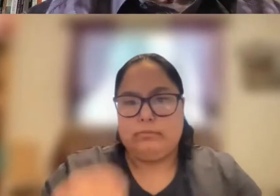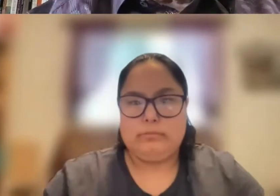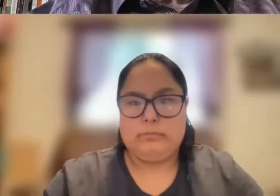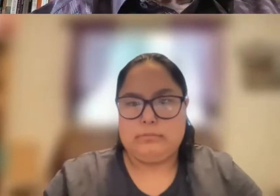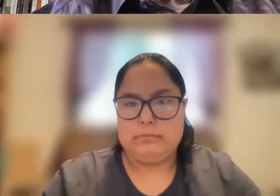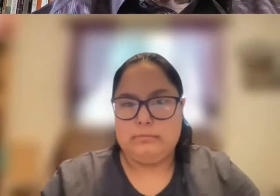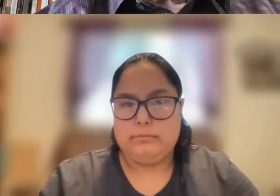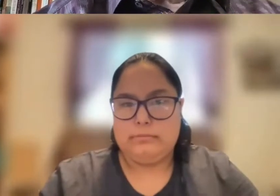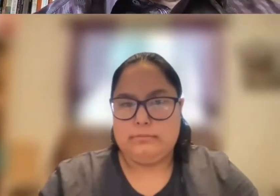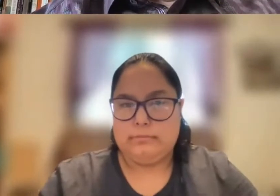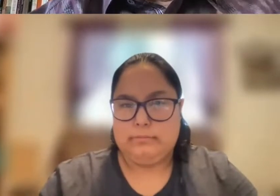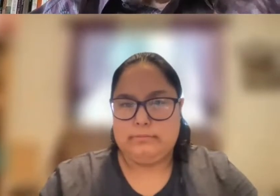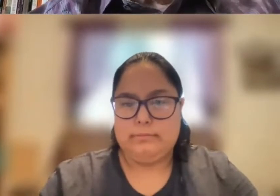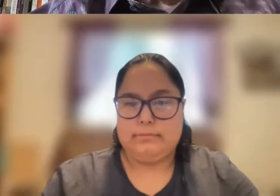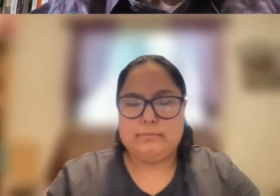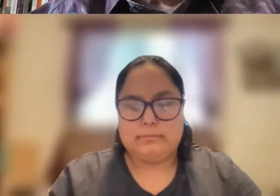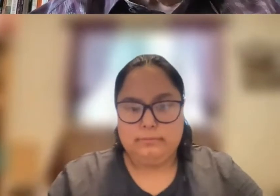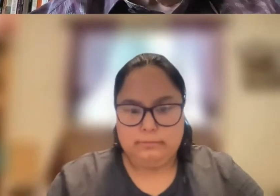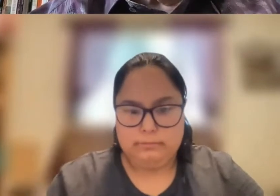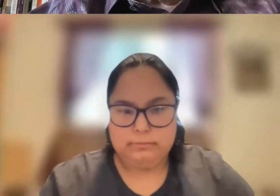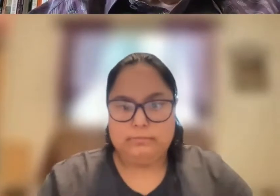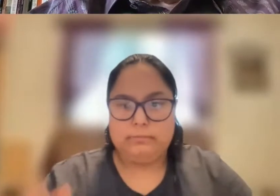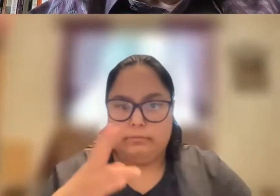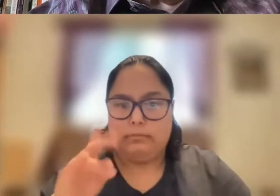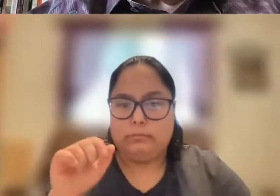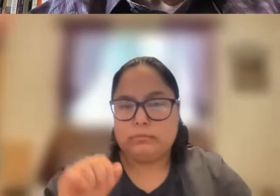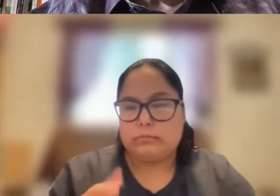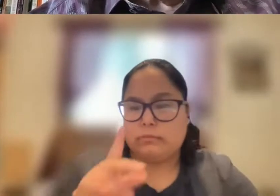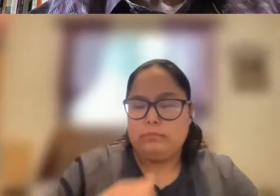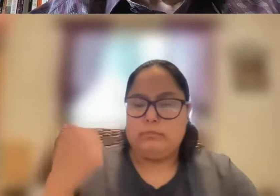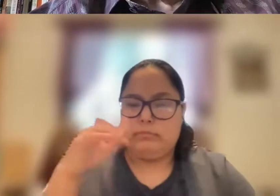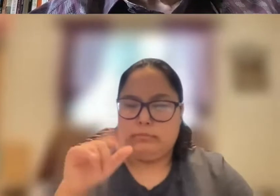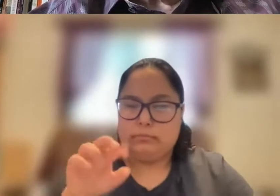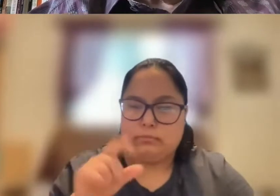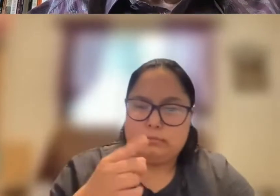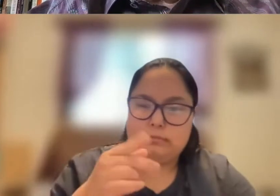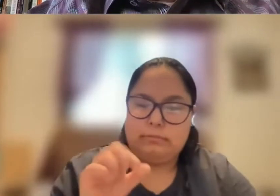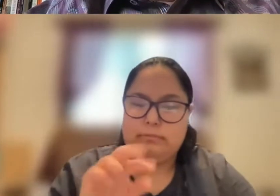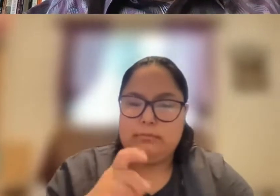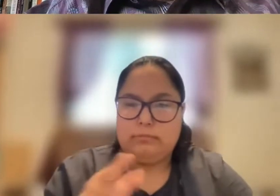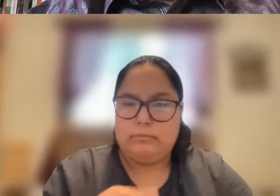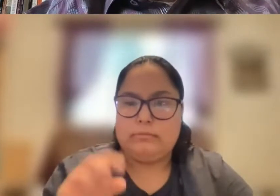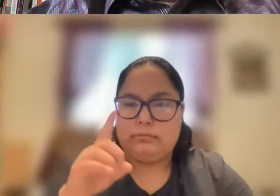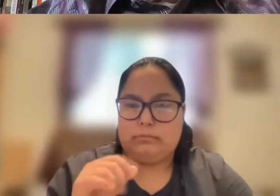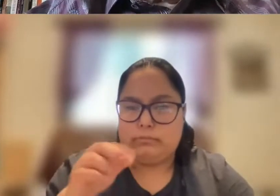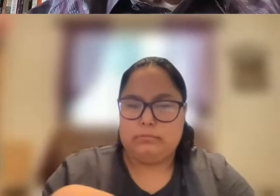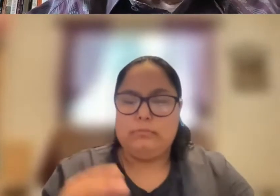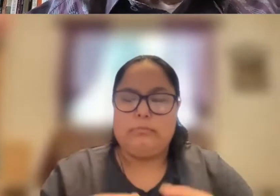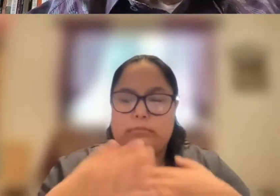being gay in the military prior to being it legalized. He has carried on